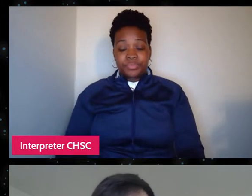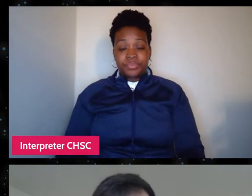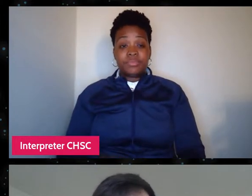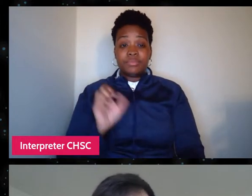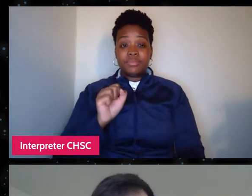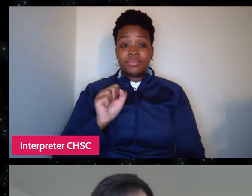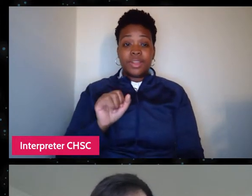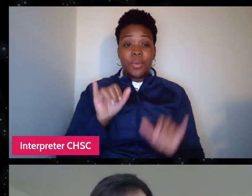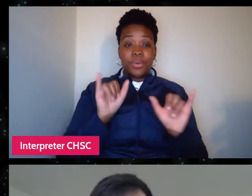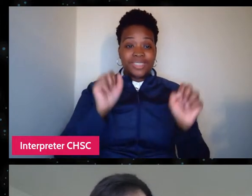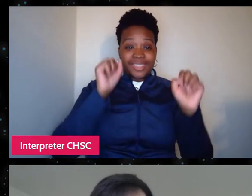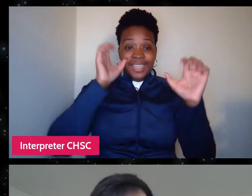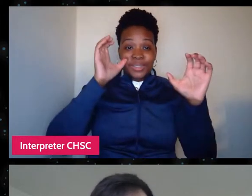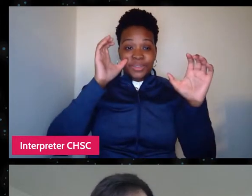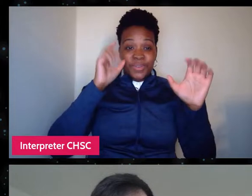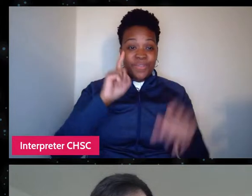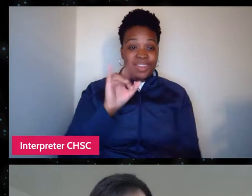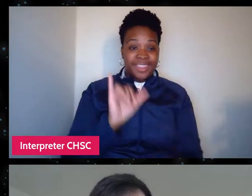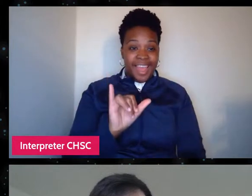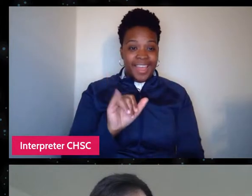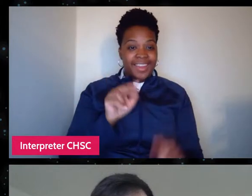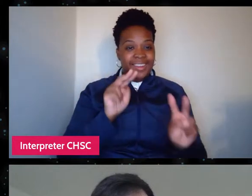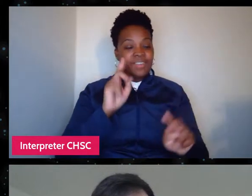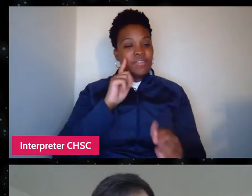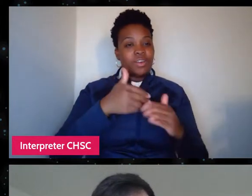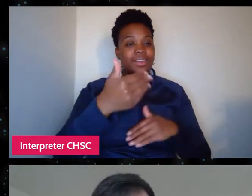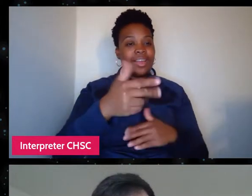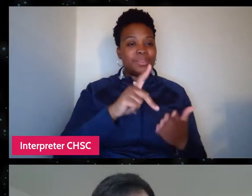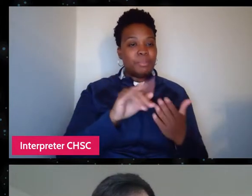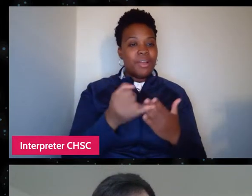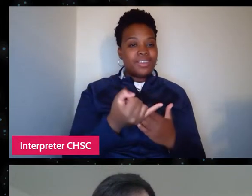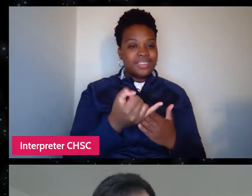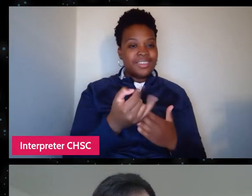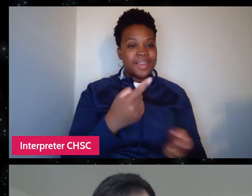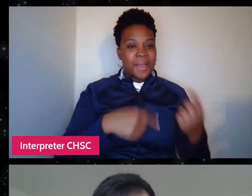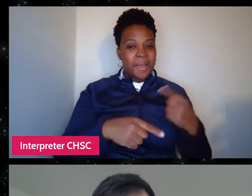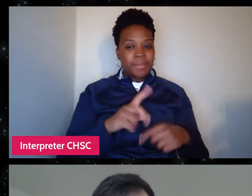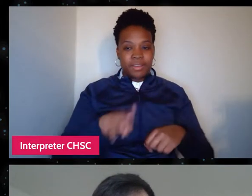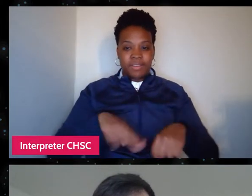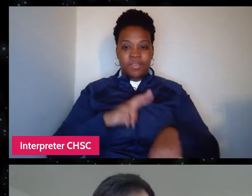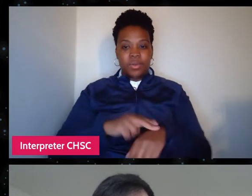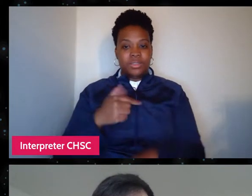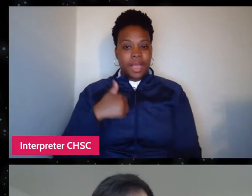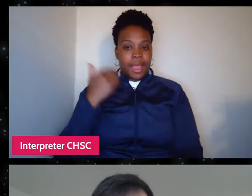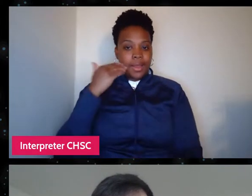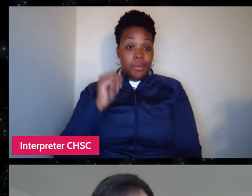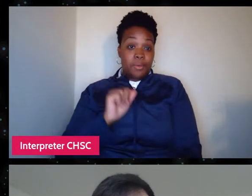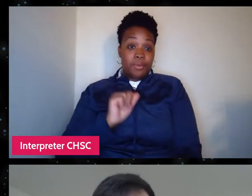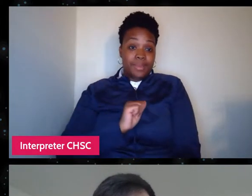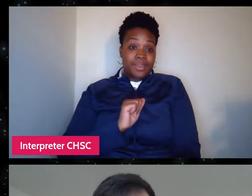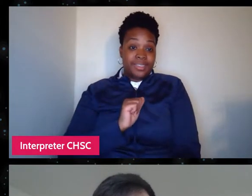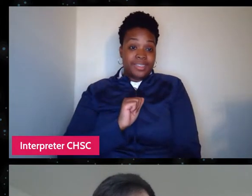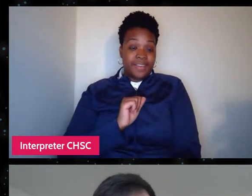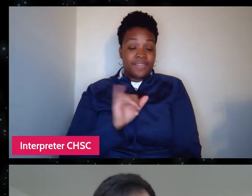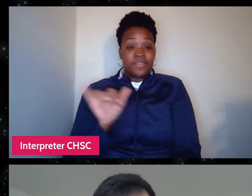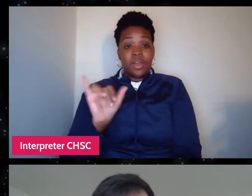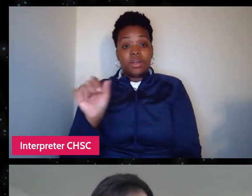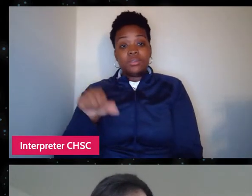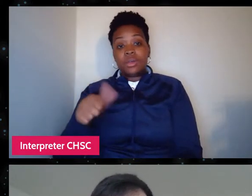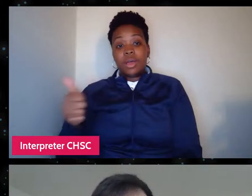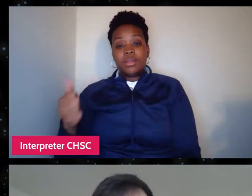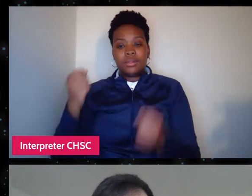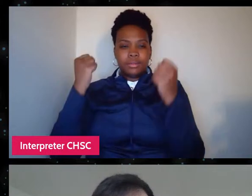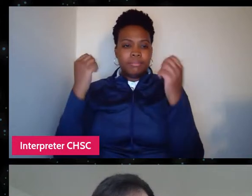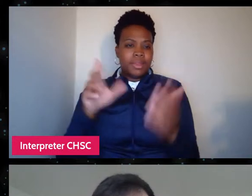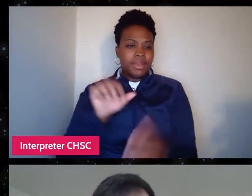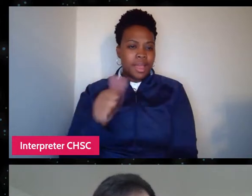stay tuned for that. And we look forward to your next projects to come. And of course, I know myself, amongst others, many